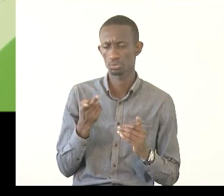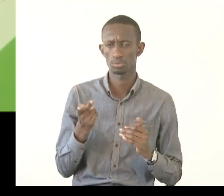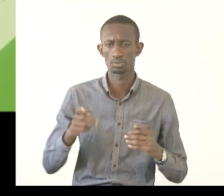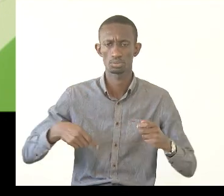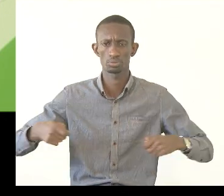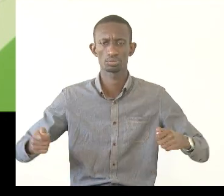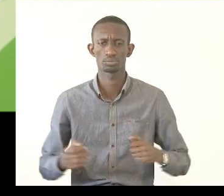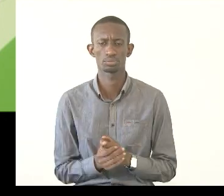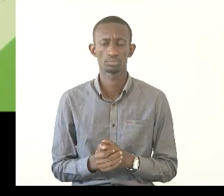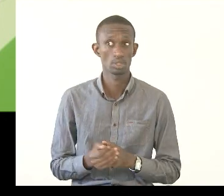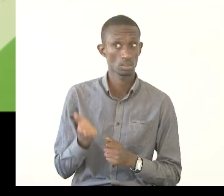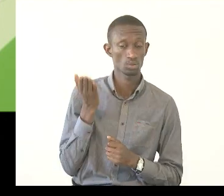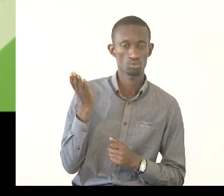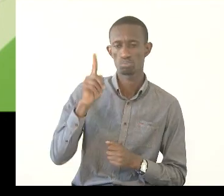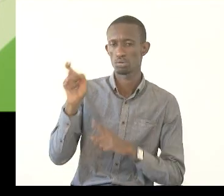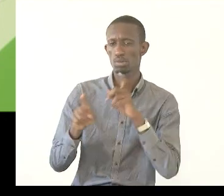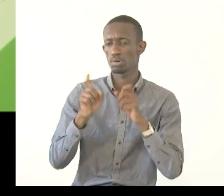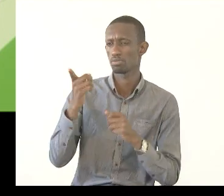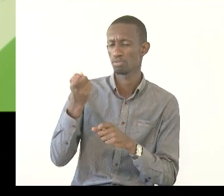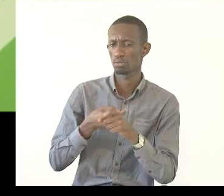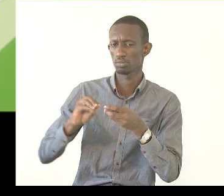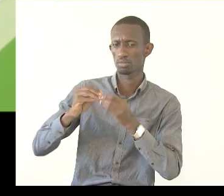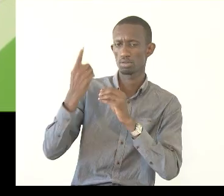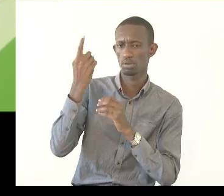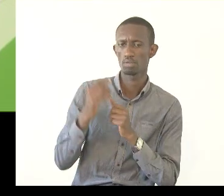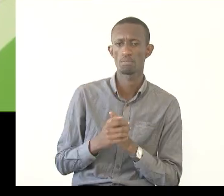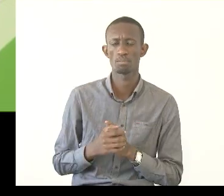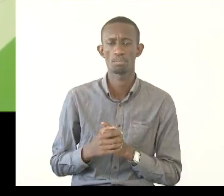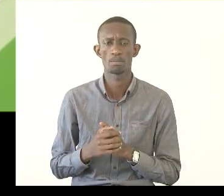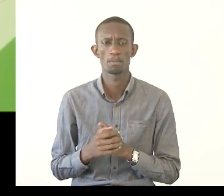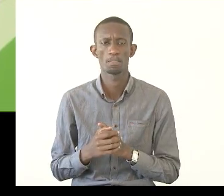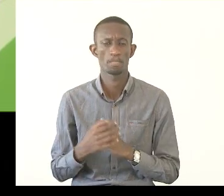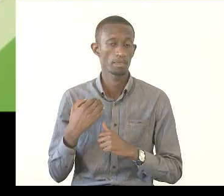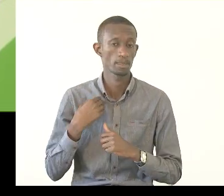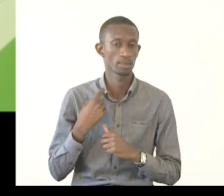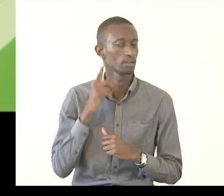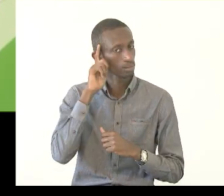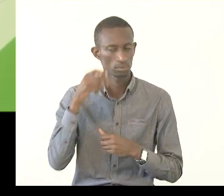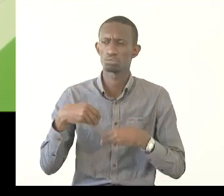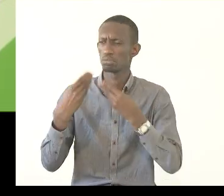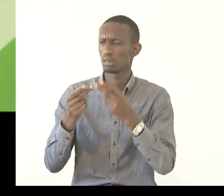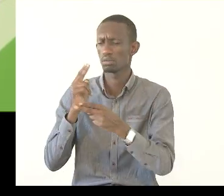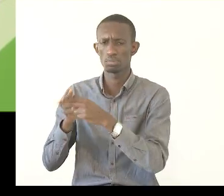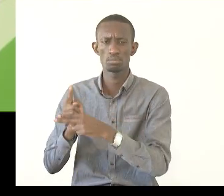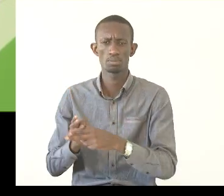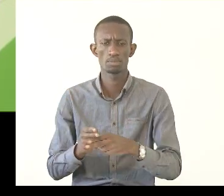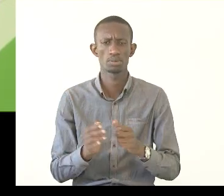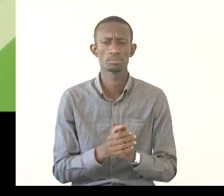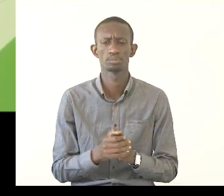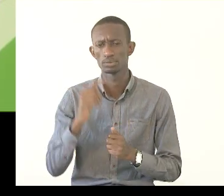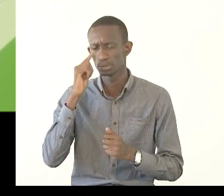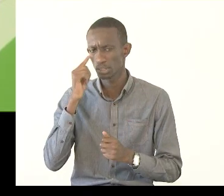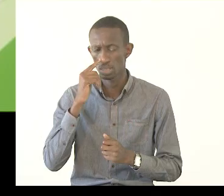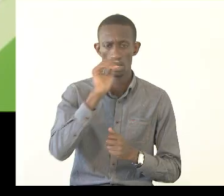of the questions for number 1. So we're going straight to answer. So we're supposed to name substances